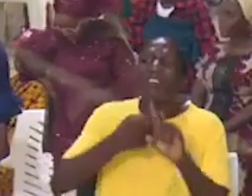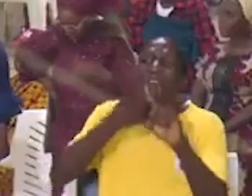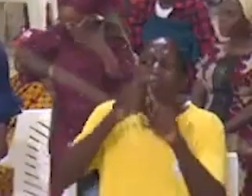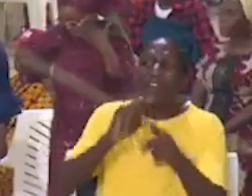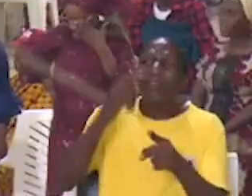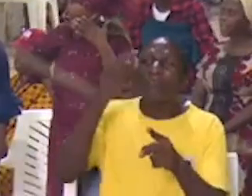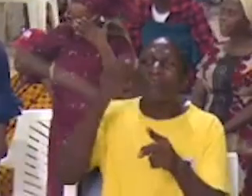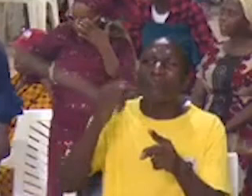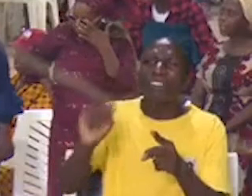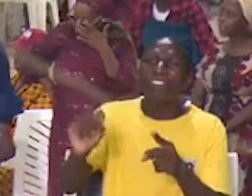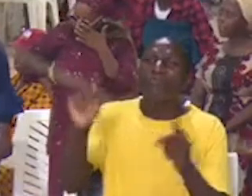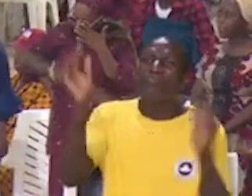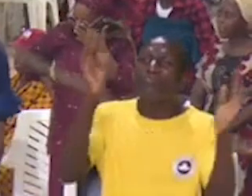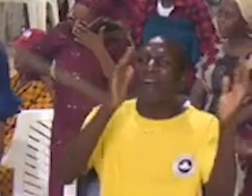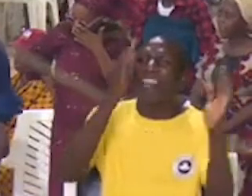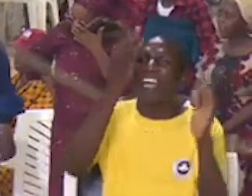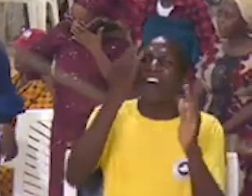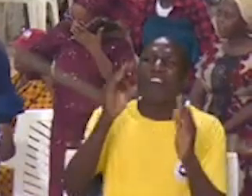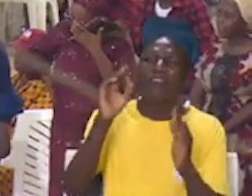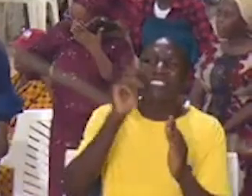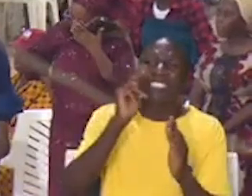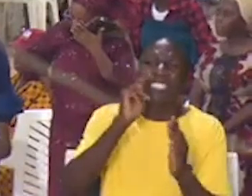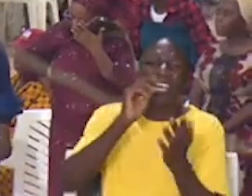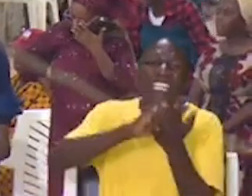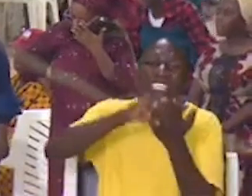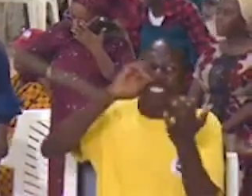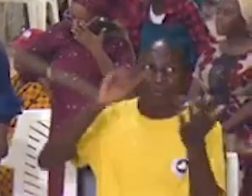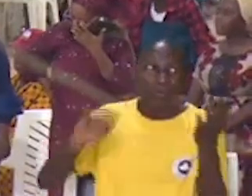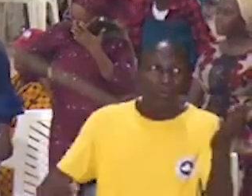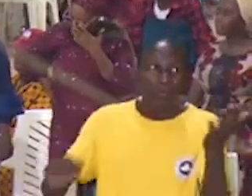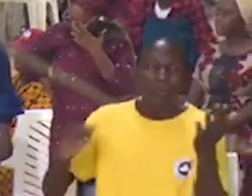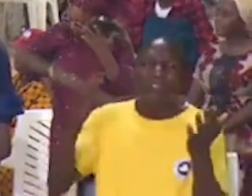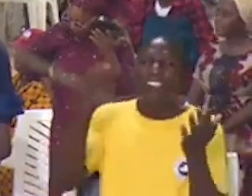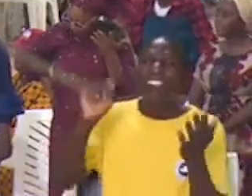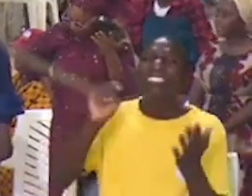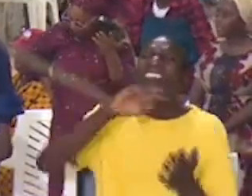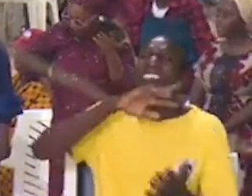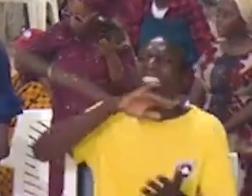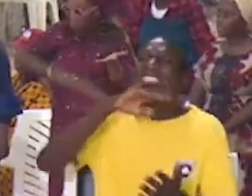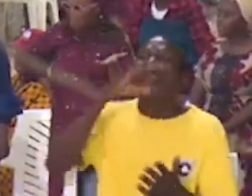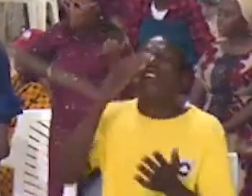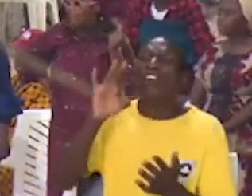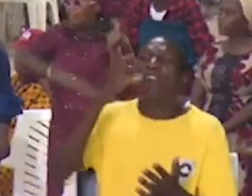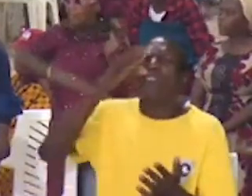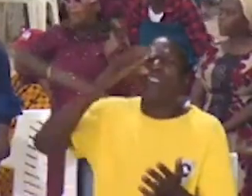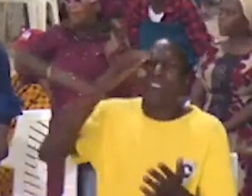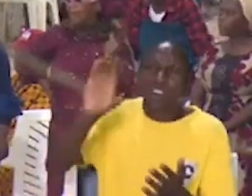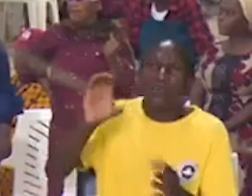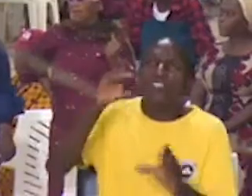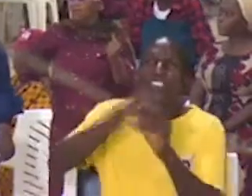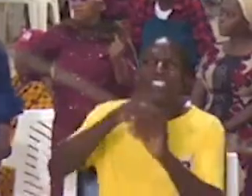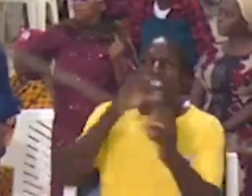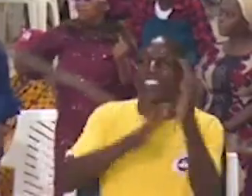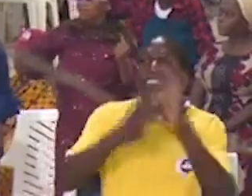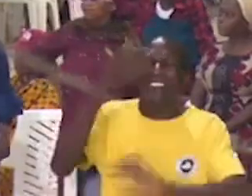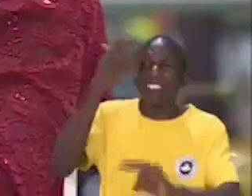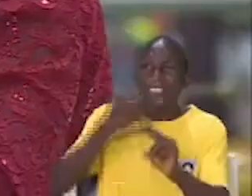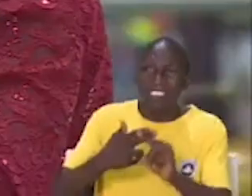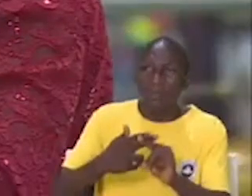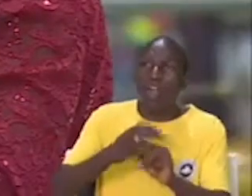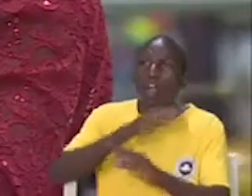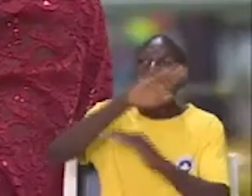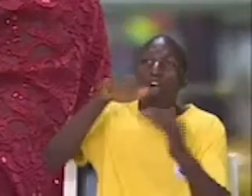nation. Remove the stain of corruption in the mighty name of Jesus. All over